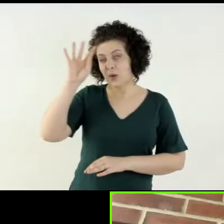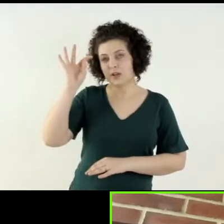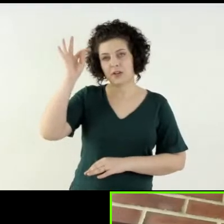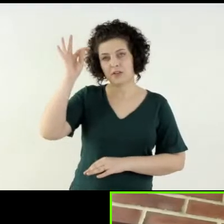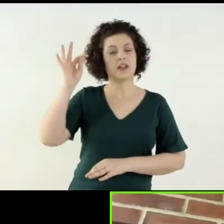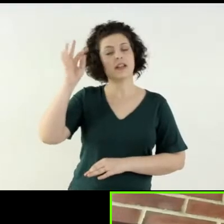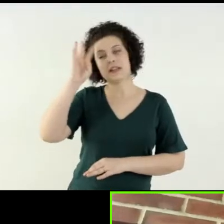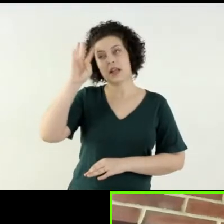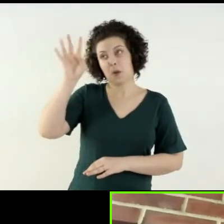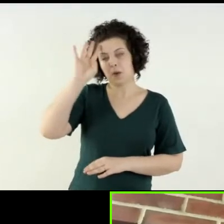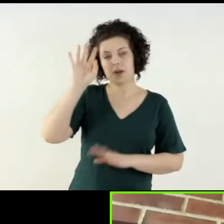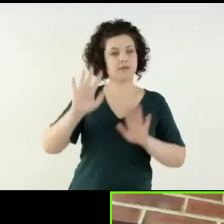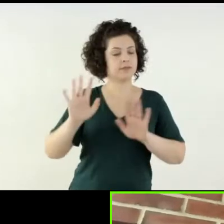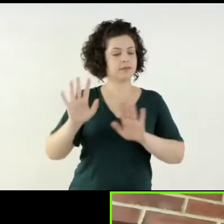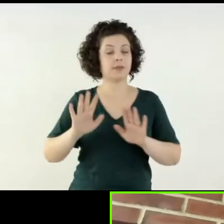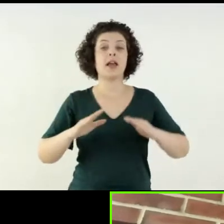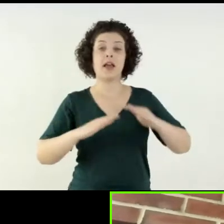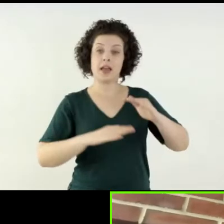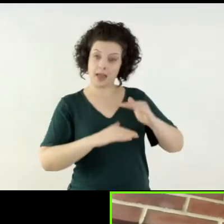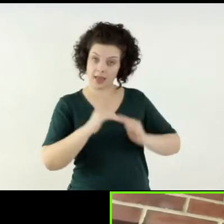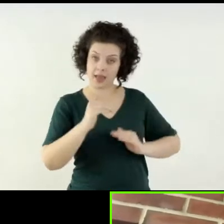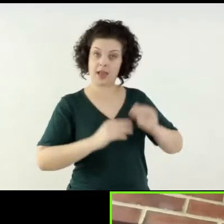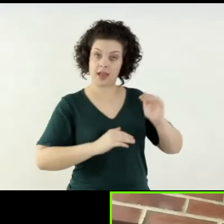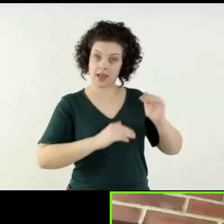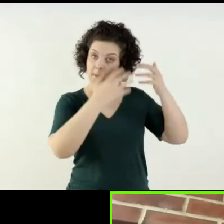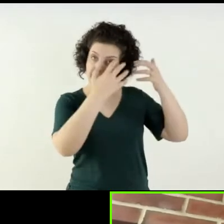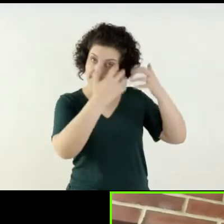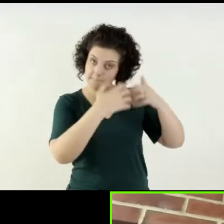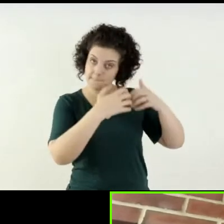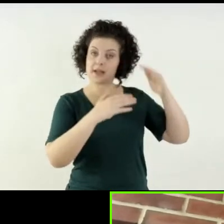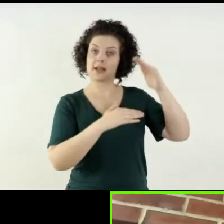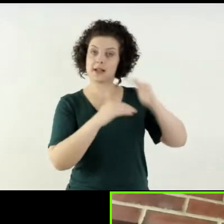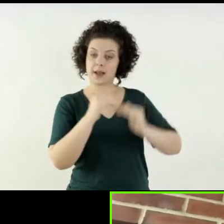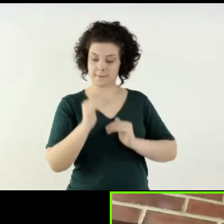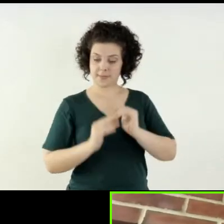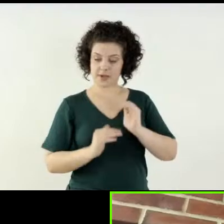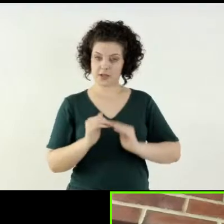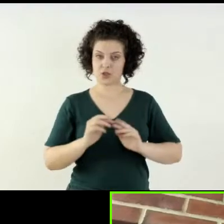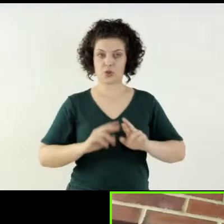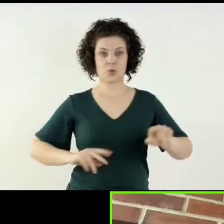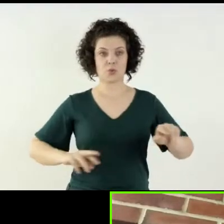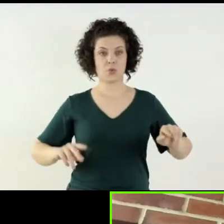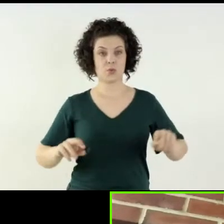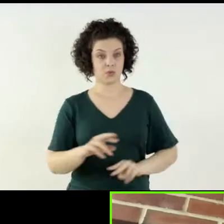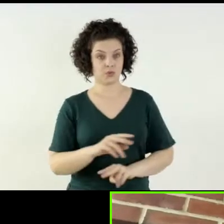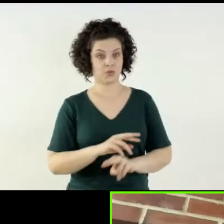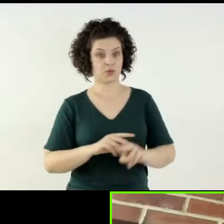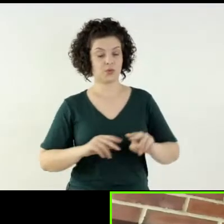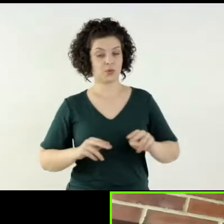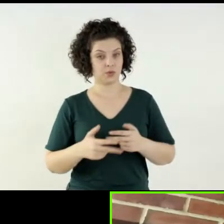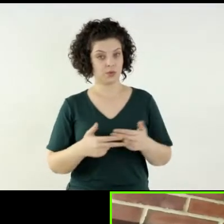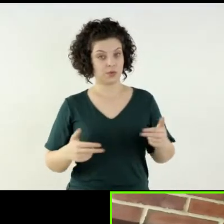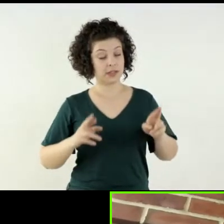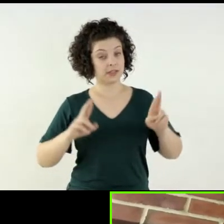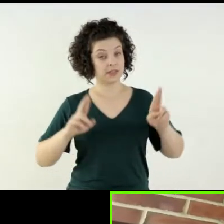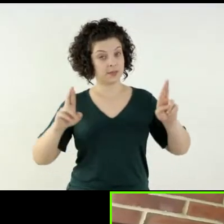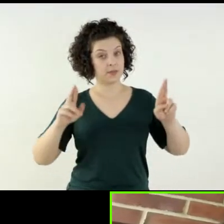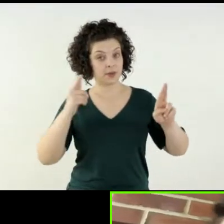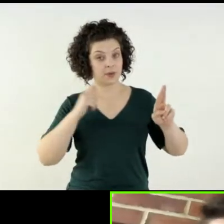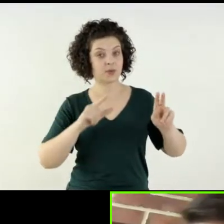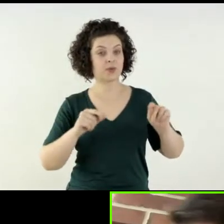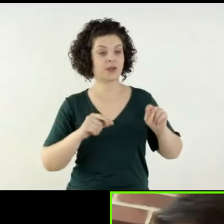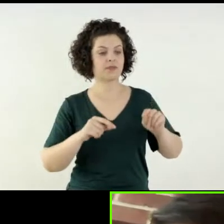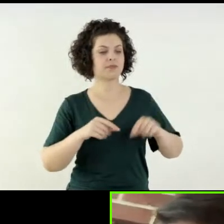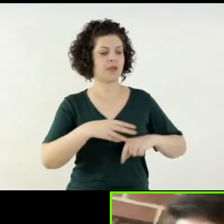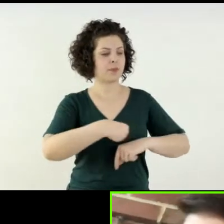And so that means sort of different things. And I hope to circle around to the question of sort of who the images are for, and maybe even